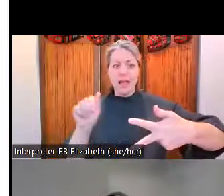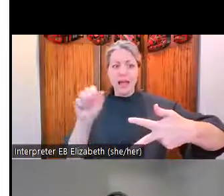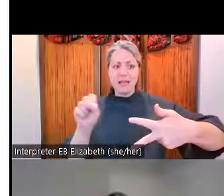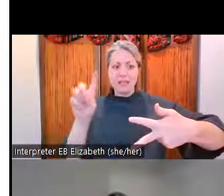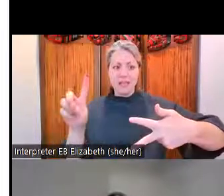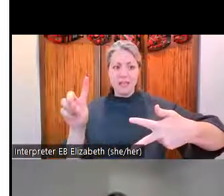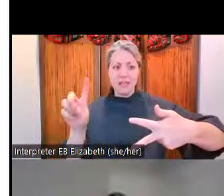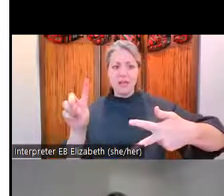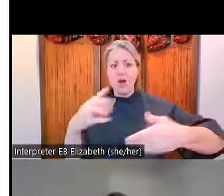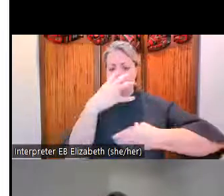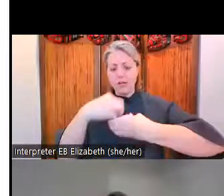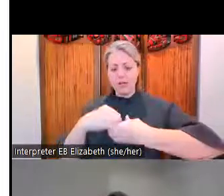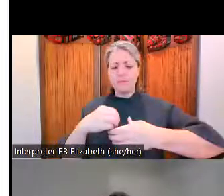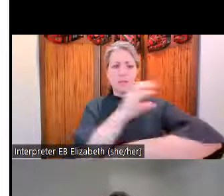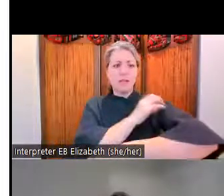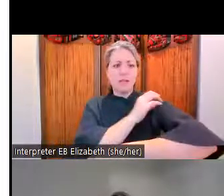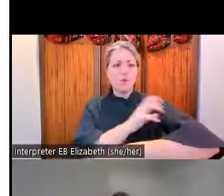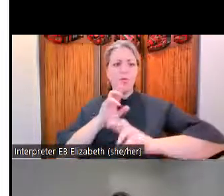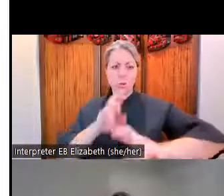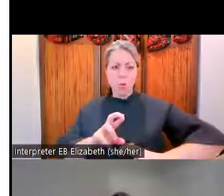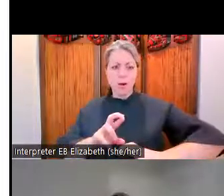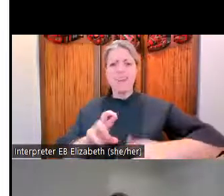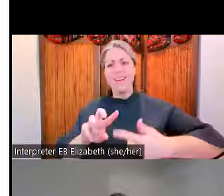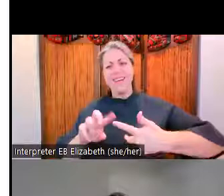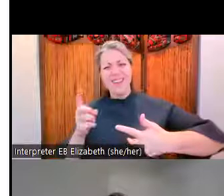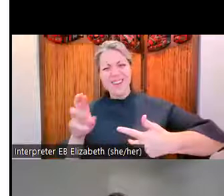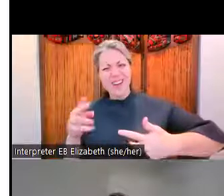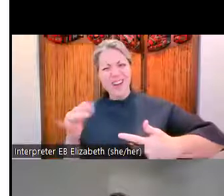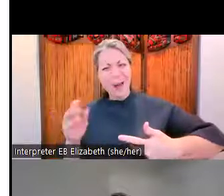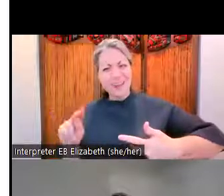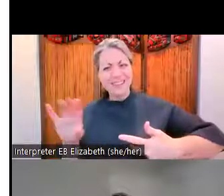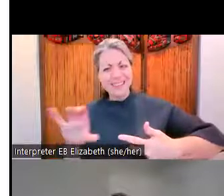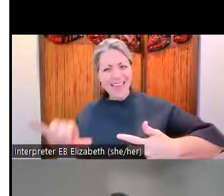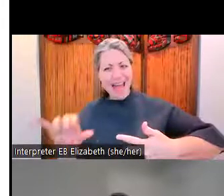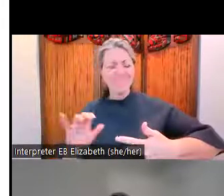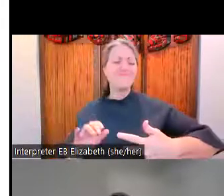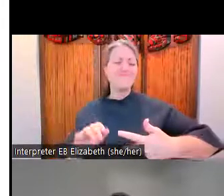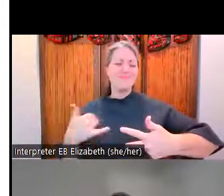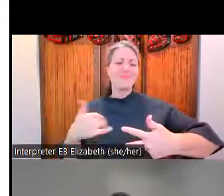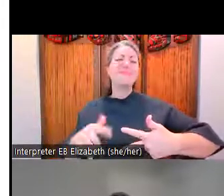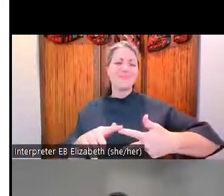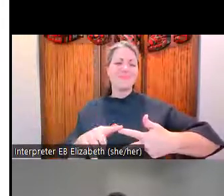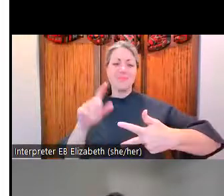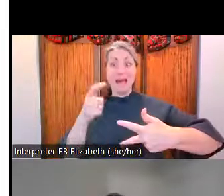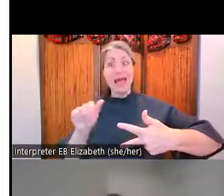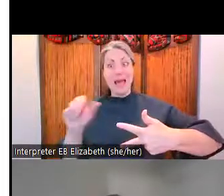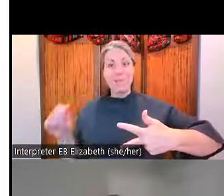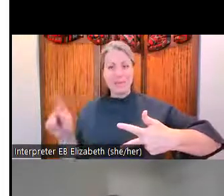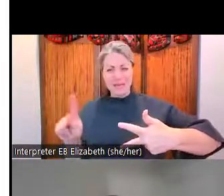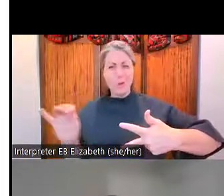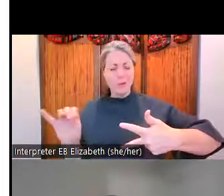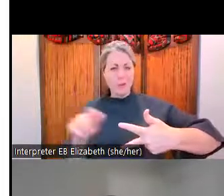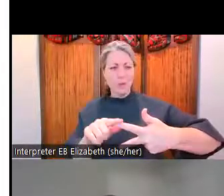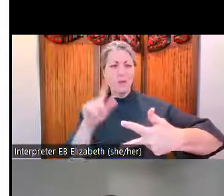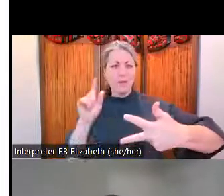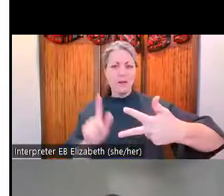Report, our own Dr. Hyman led that charge from the American Academy of Pediatrics. And